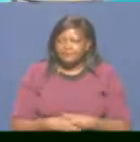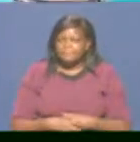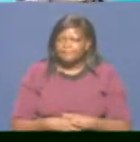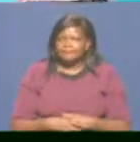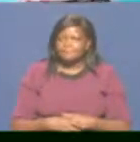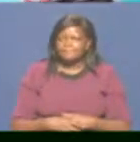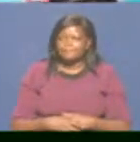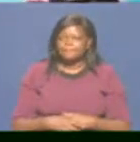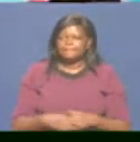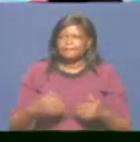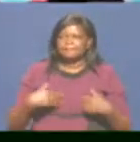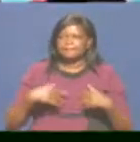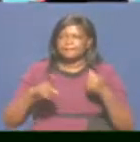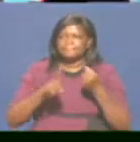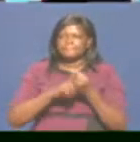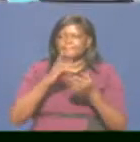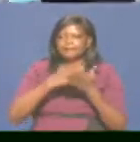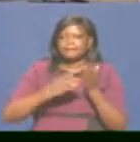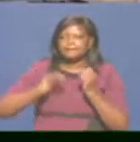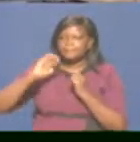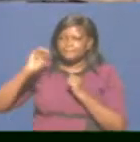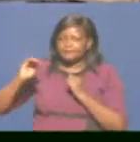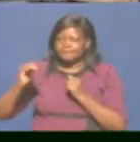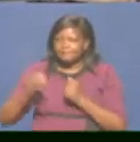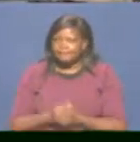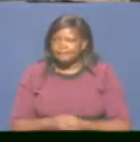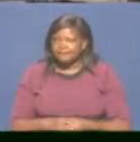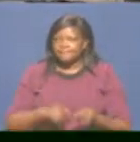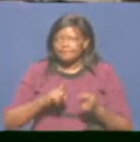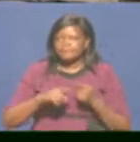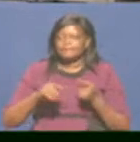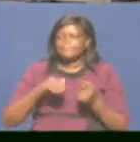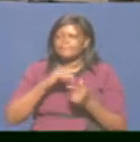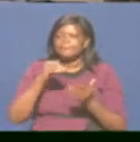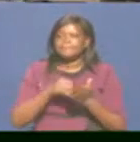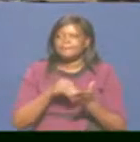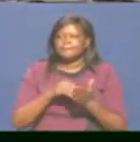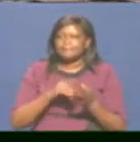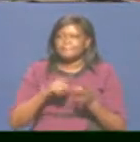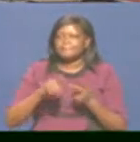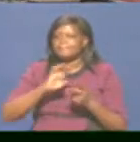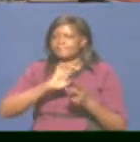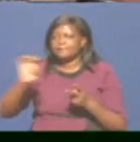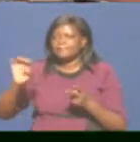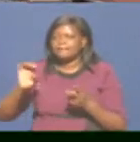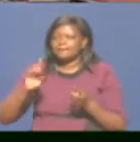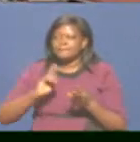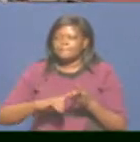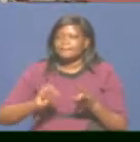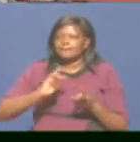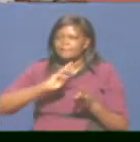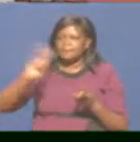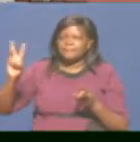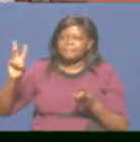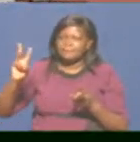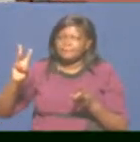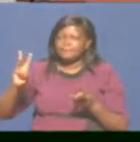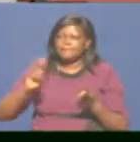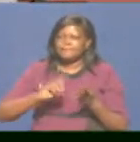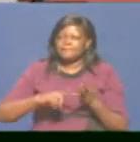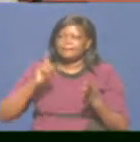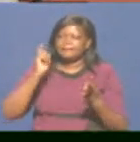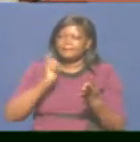Kirinyaga has six sub-counties, Kirinyaga Central, Kirinyaga East, Kirinyaga West, Mboya